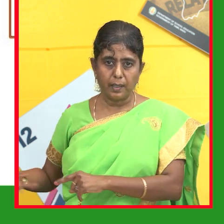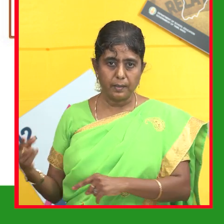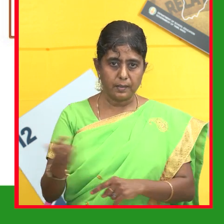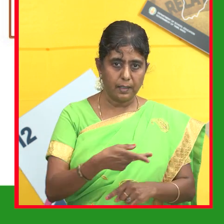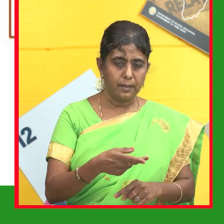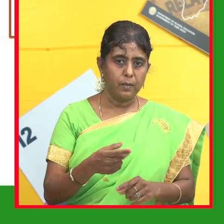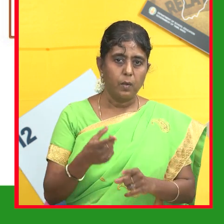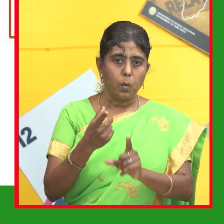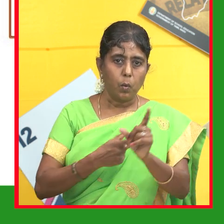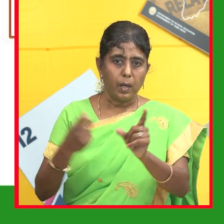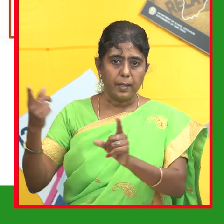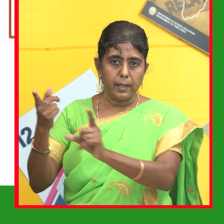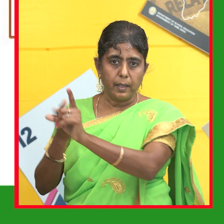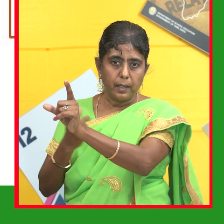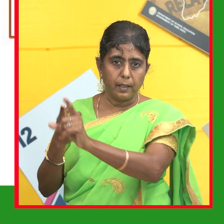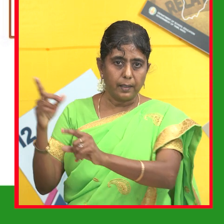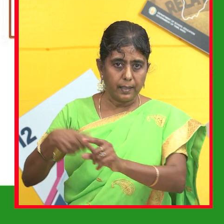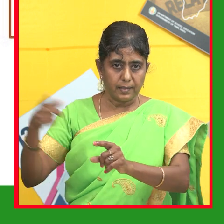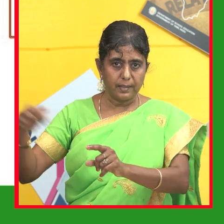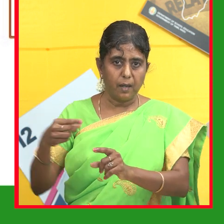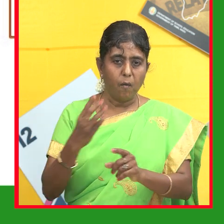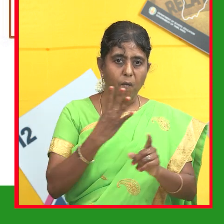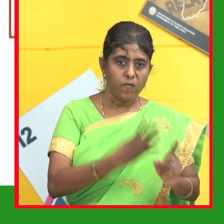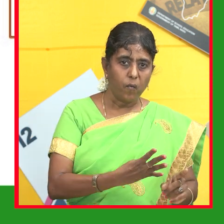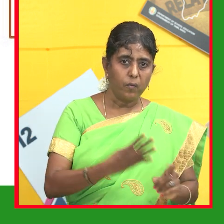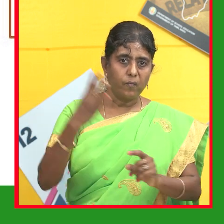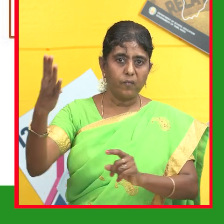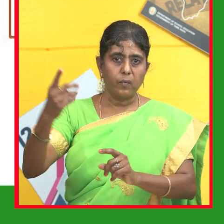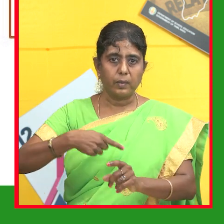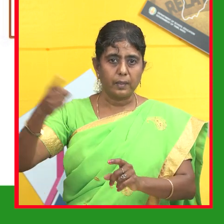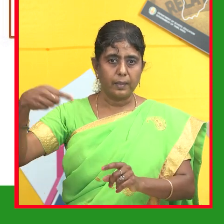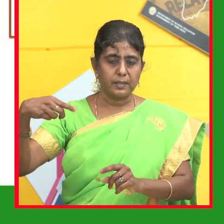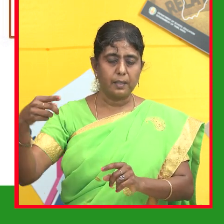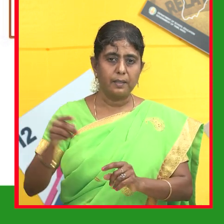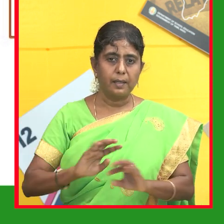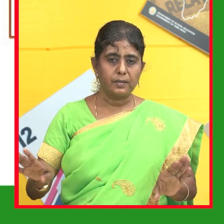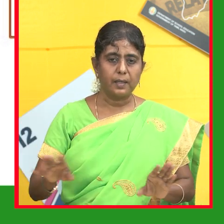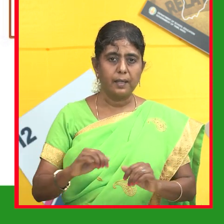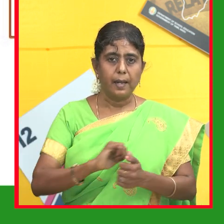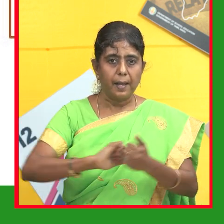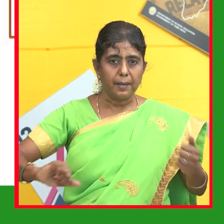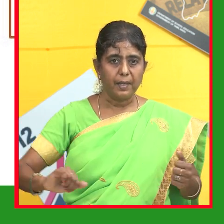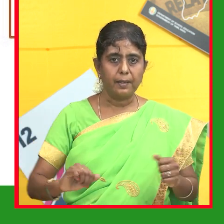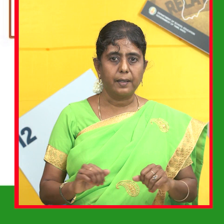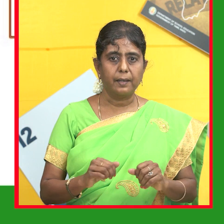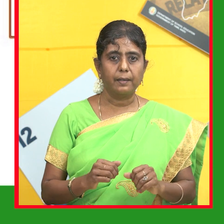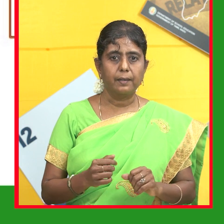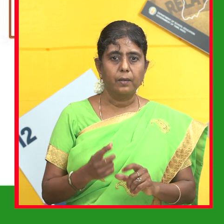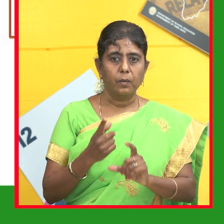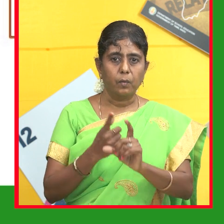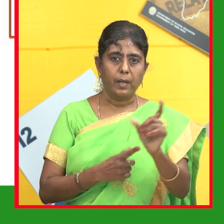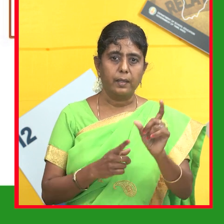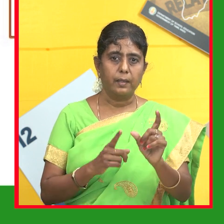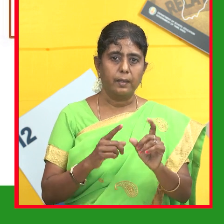it. Y and y can be cancelled. 4 and 4 also be cancelled. We will write the remaining only.